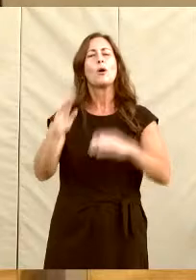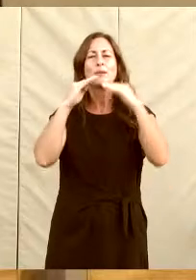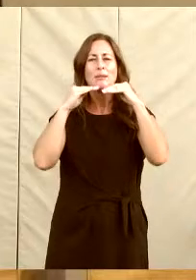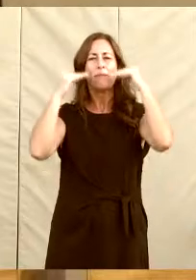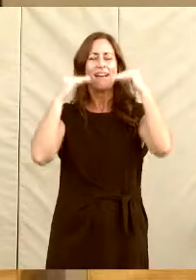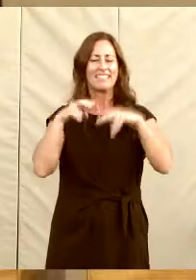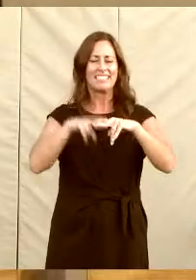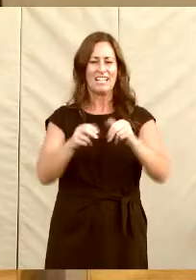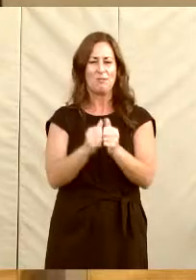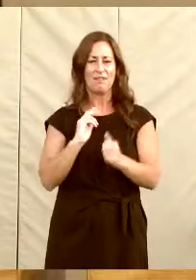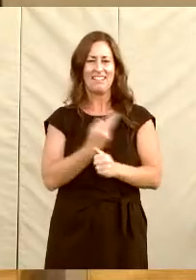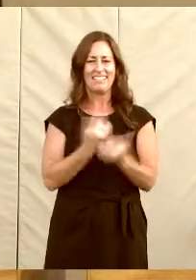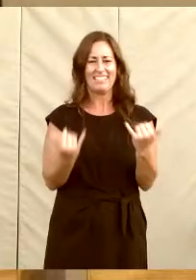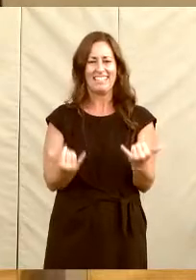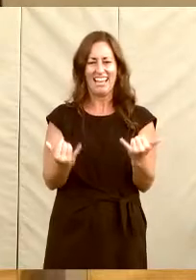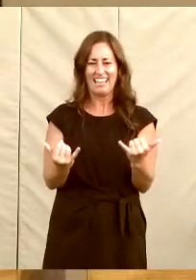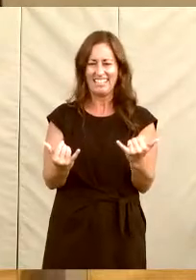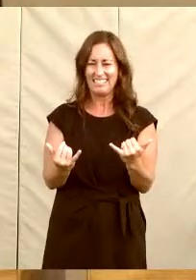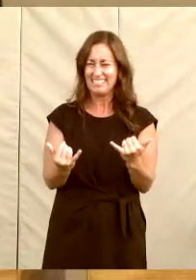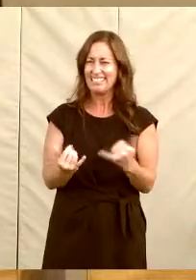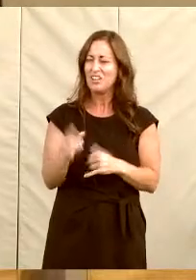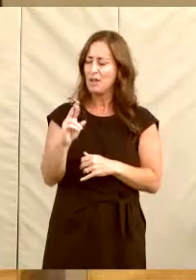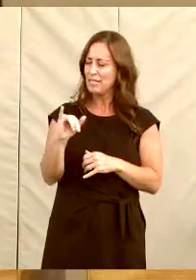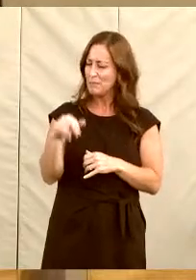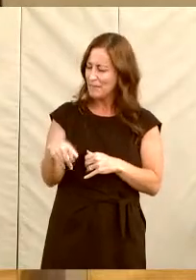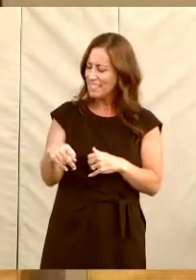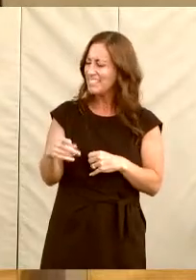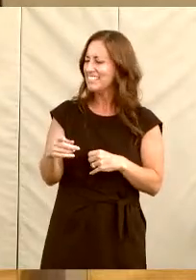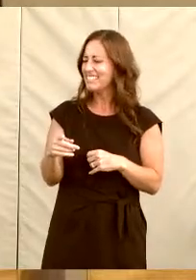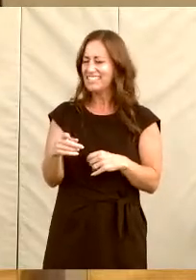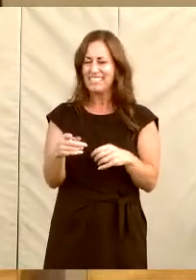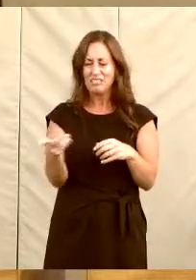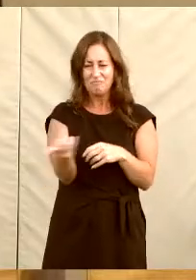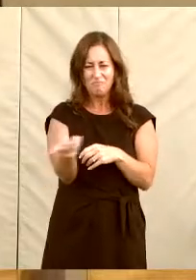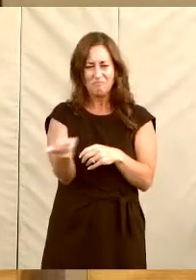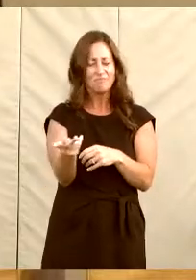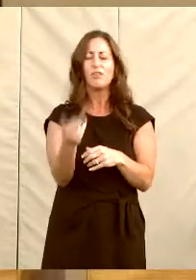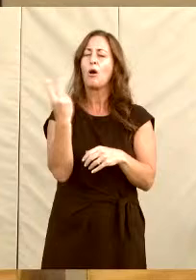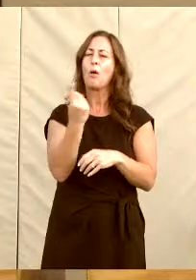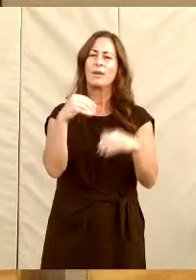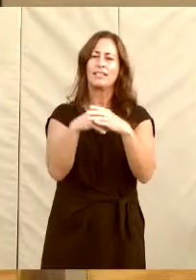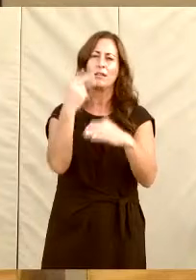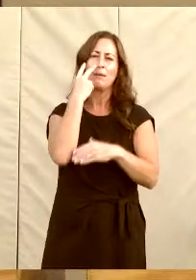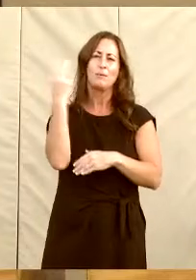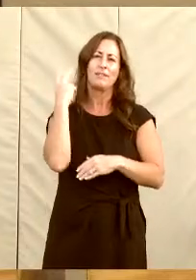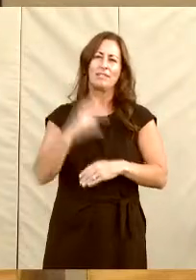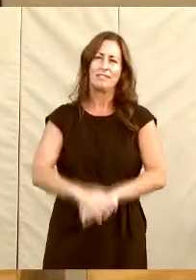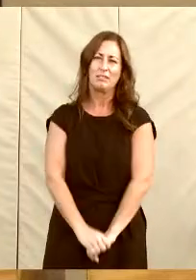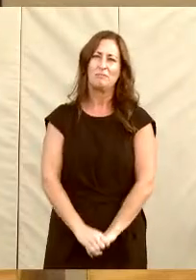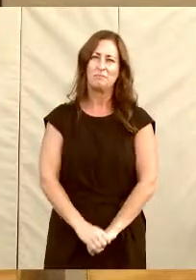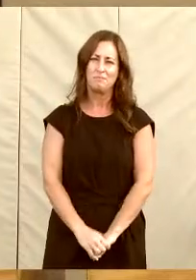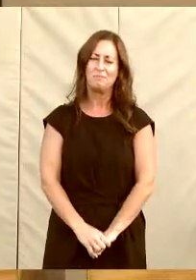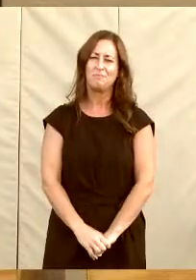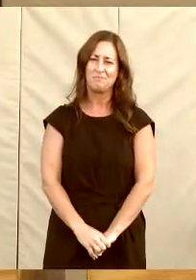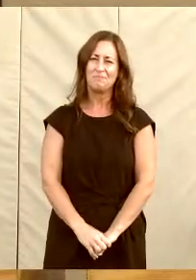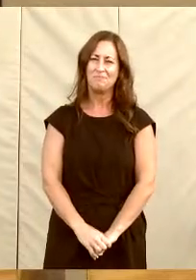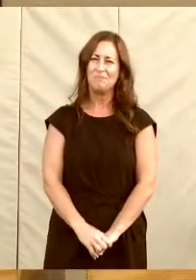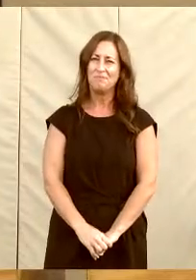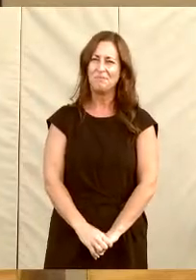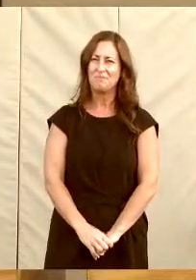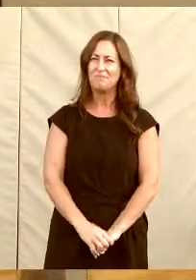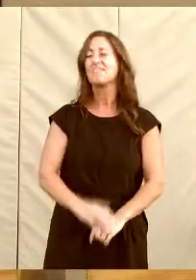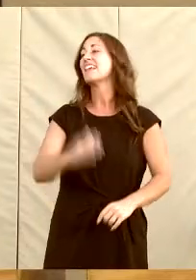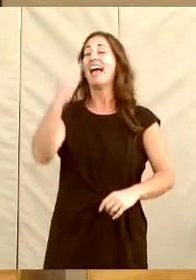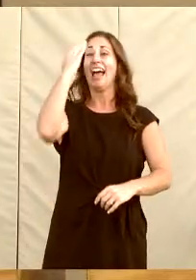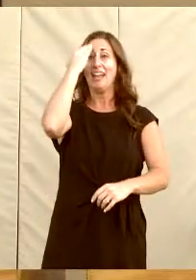today. May you rest in peace, Leanna and Marissa. You'll always be in our memories. I know stage one of